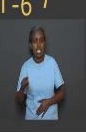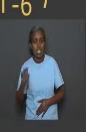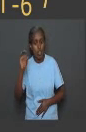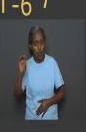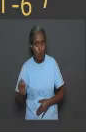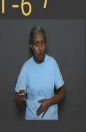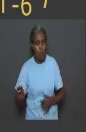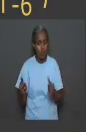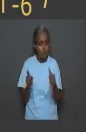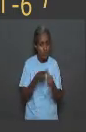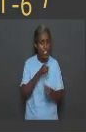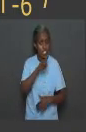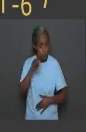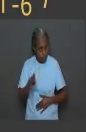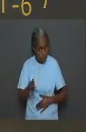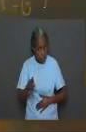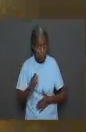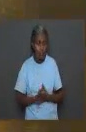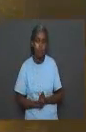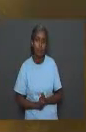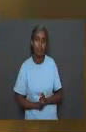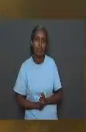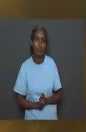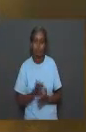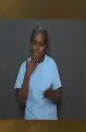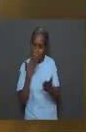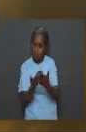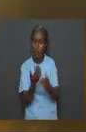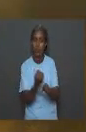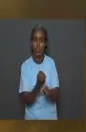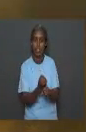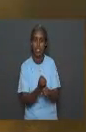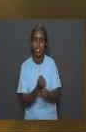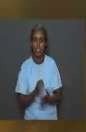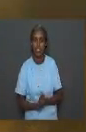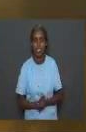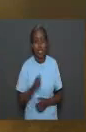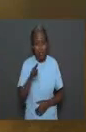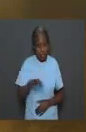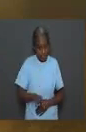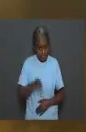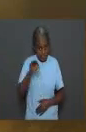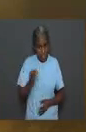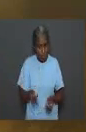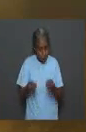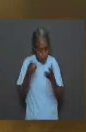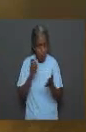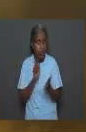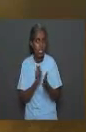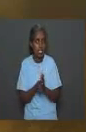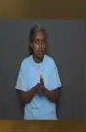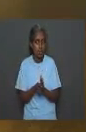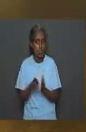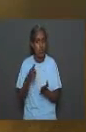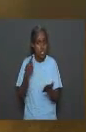of the first equation? Good work. You can find more examples of